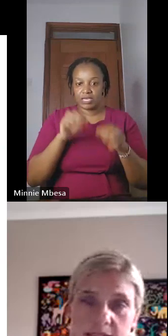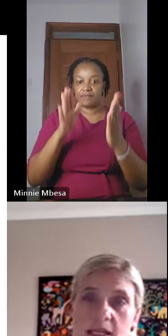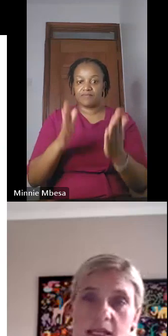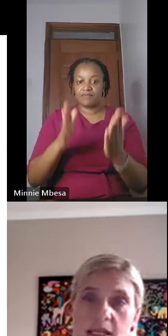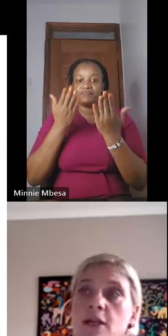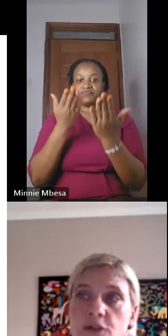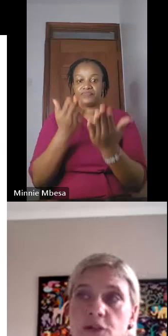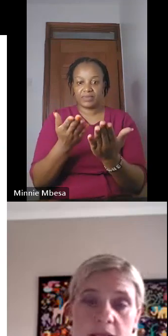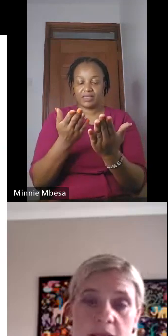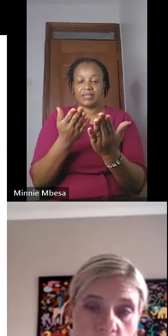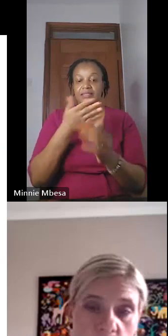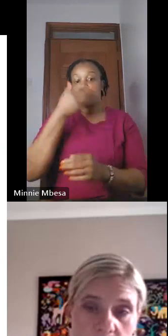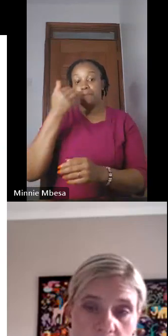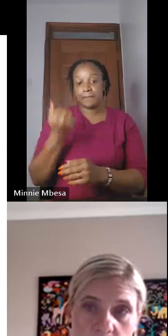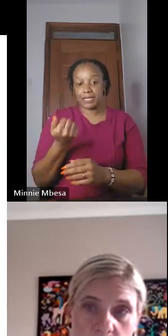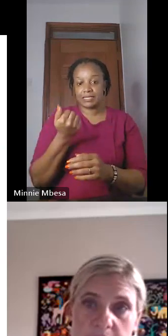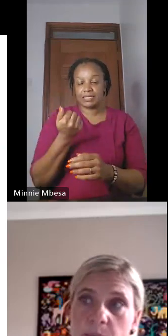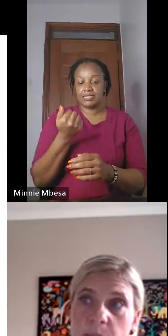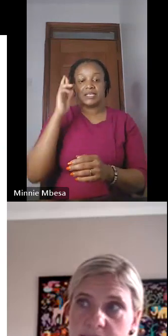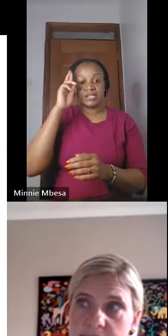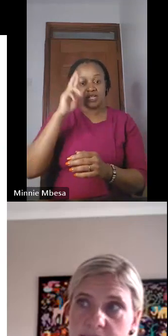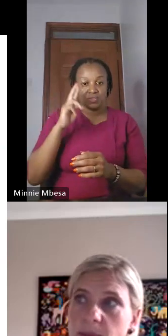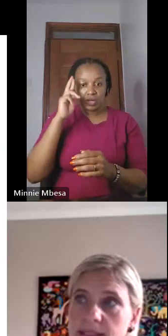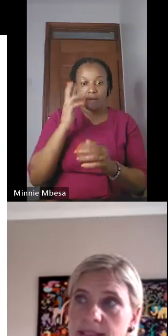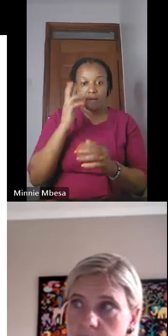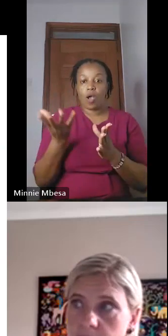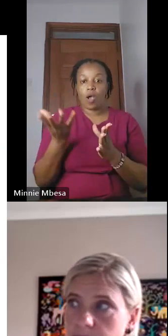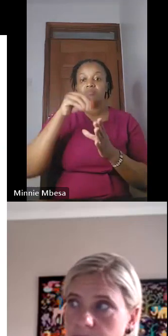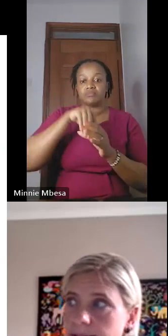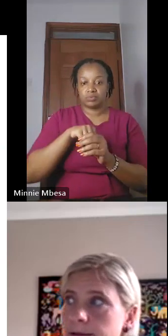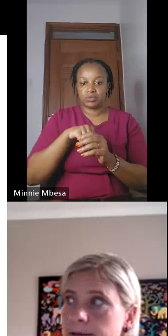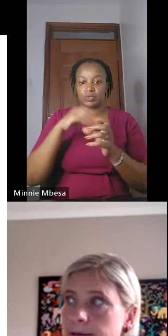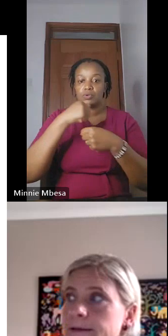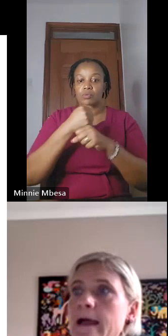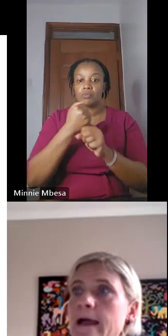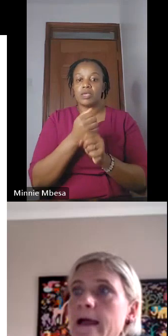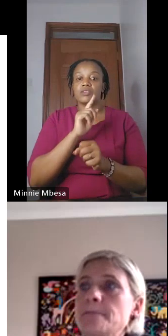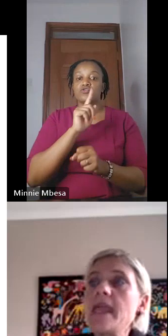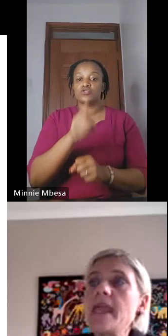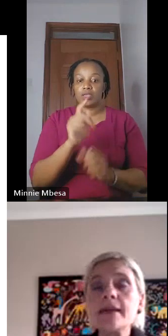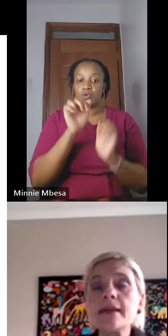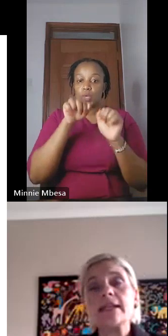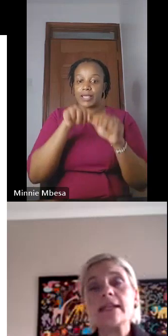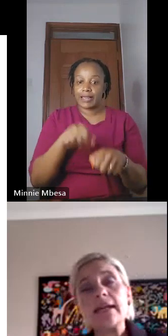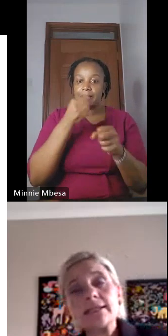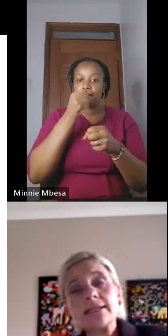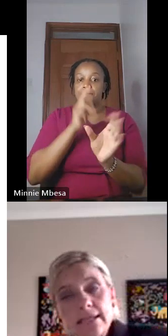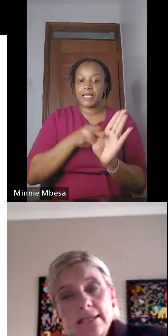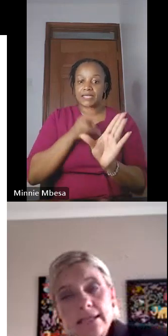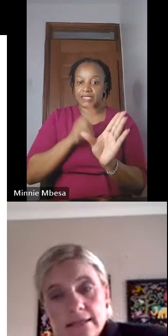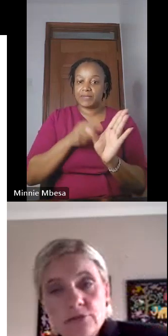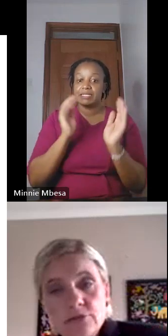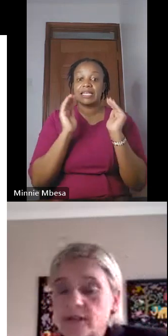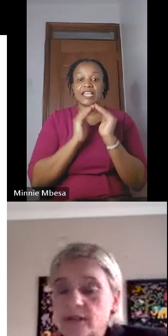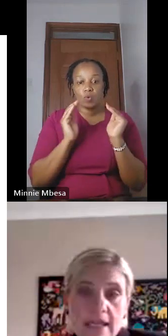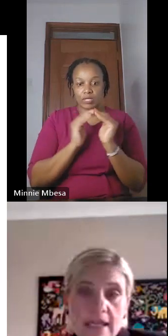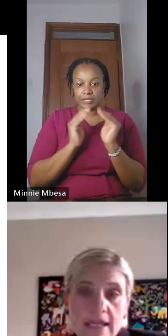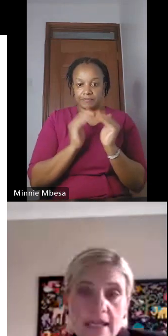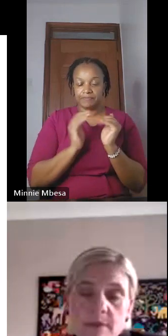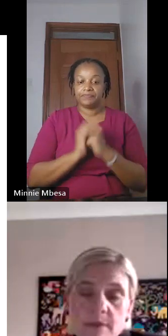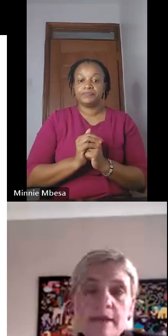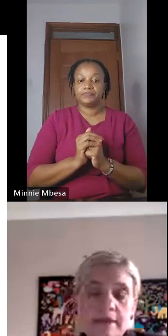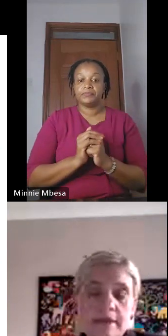be necessary to make sure that people can participate equally. And as a second,